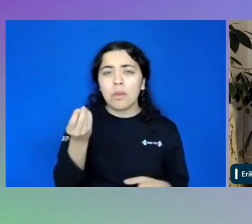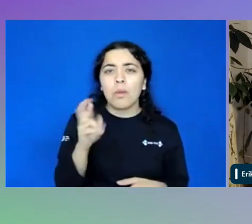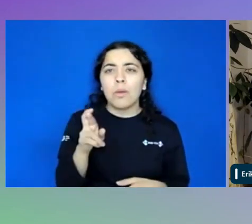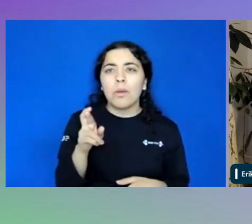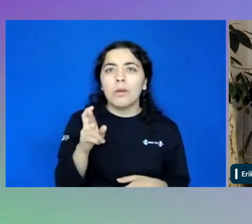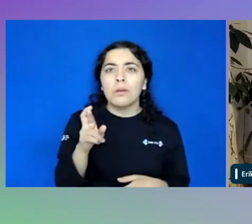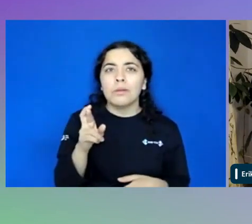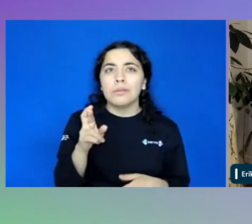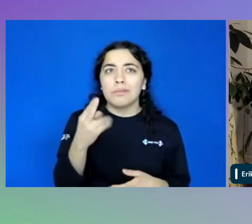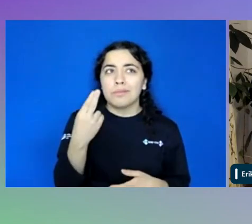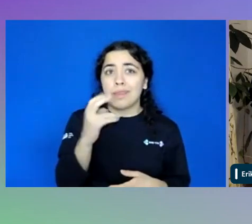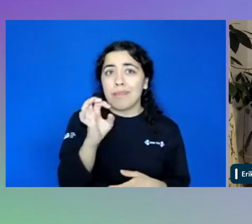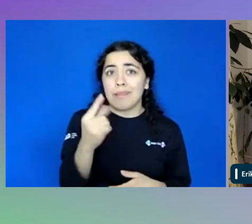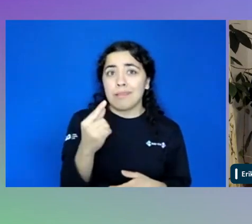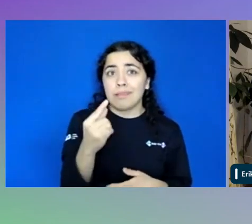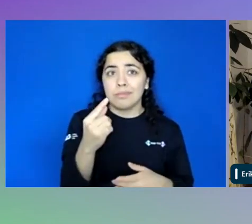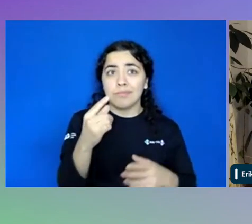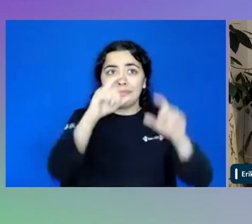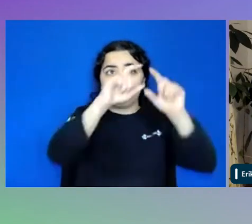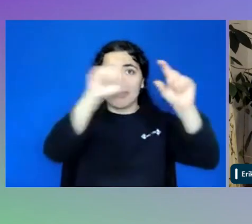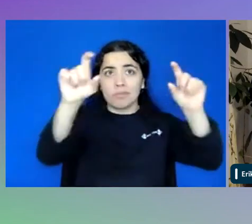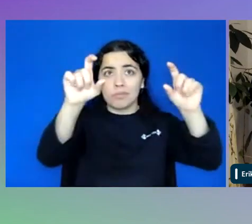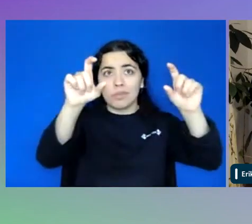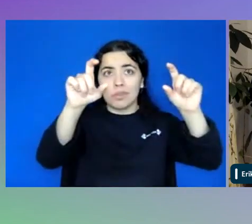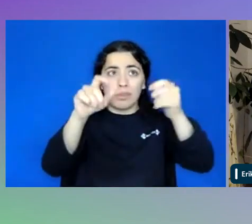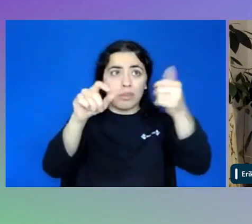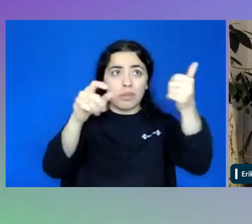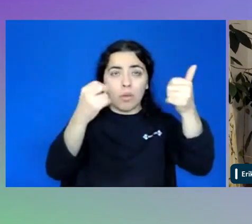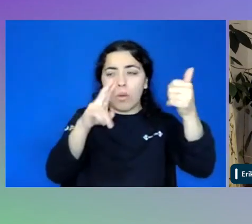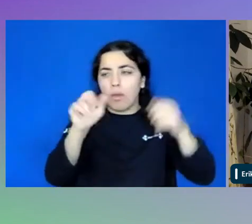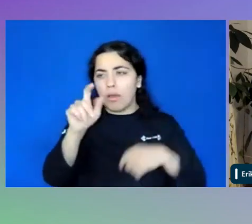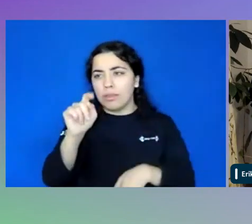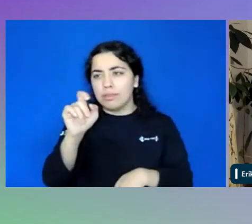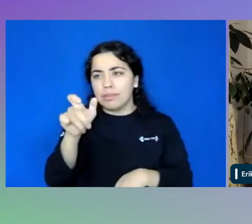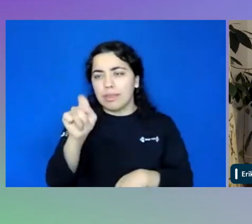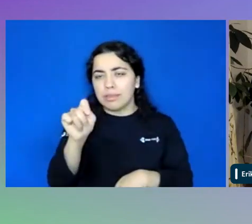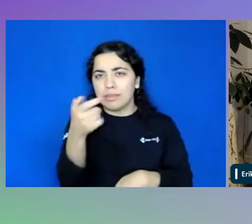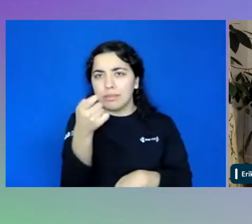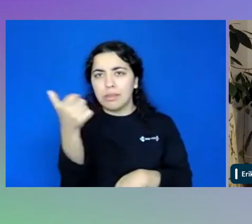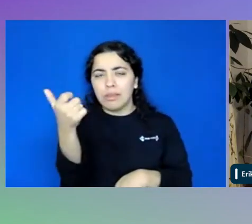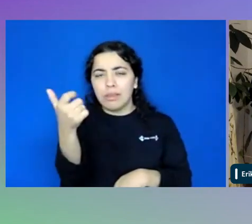or the heading. Could be either way around, but